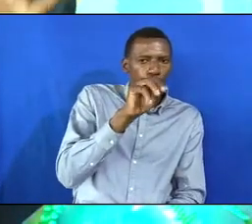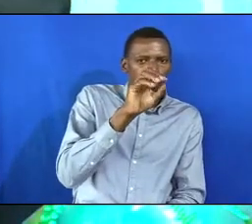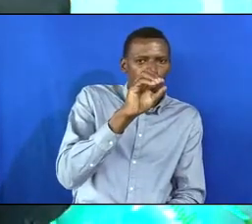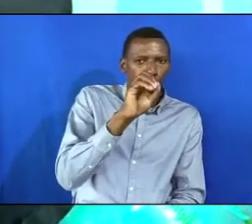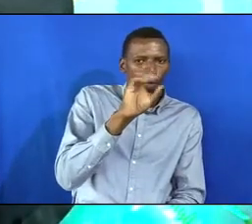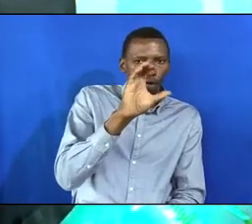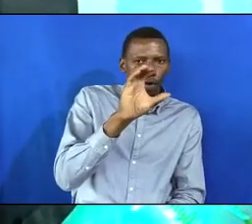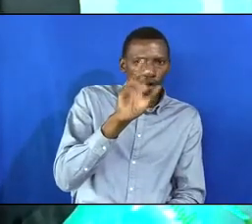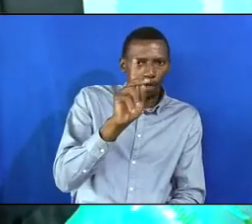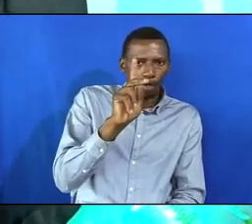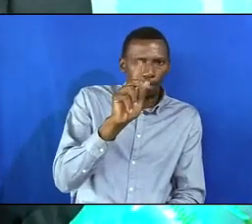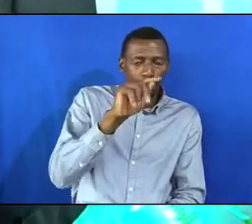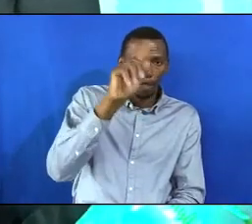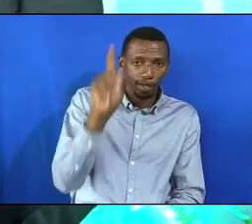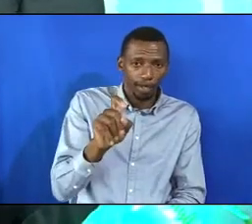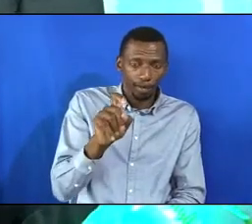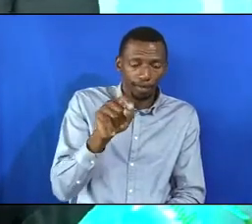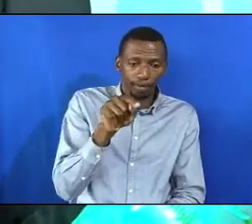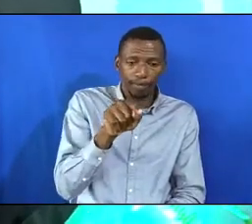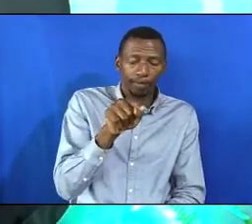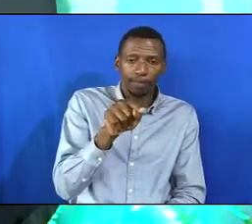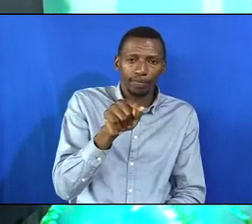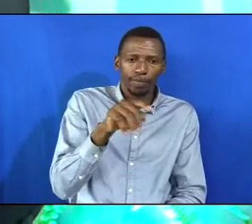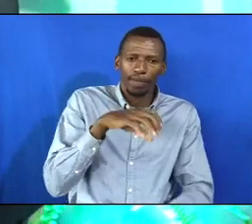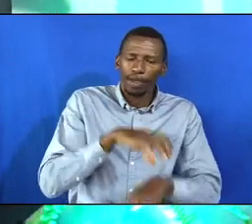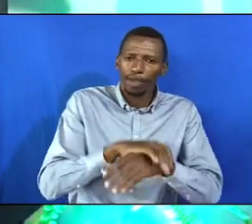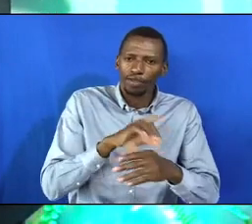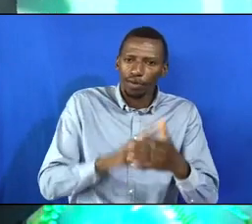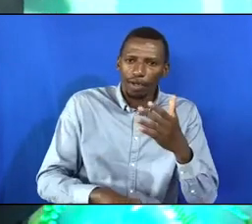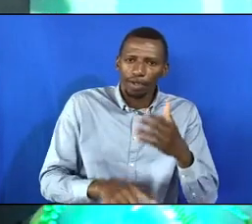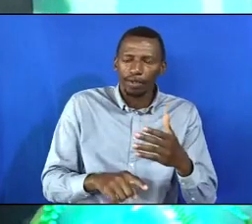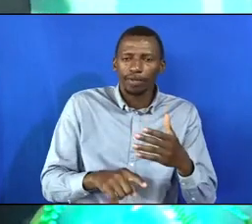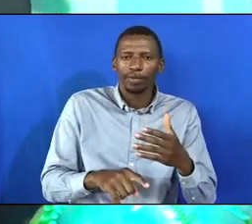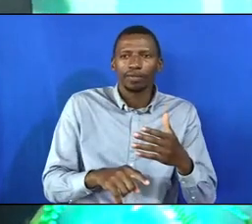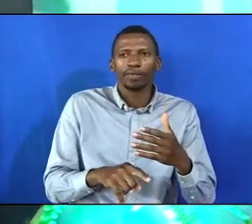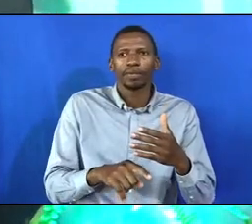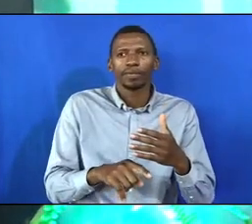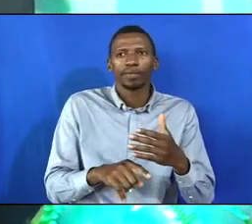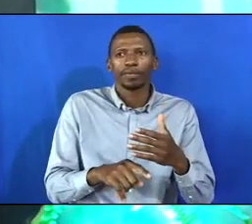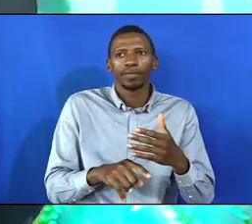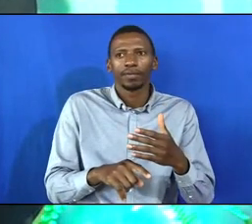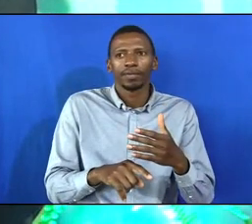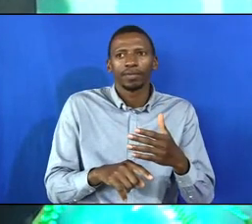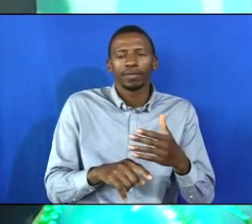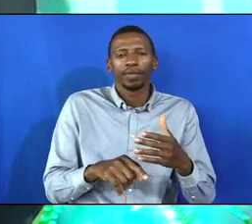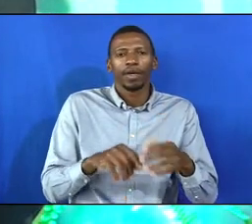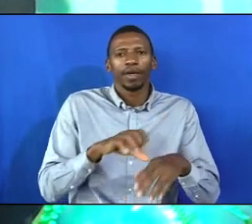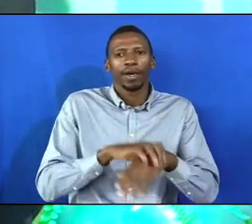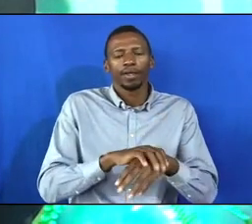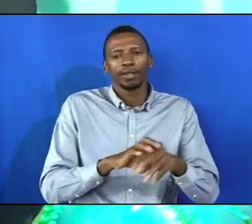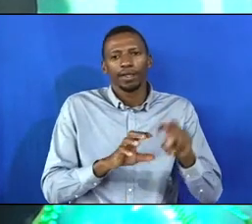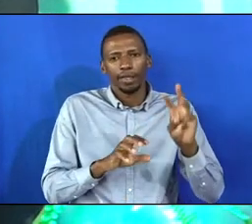call pre-mock, his highest grades in that exam were 3.